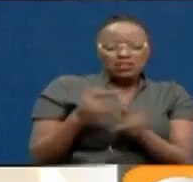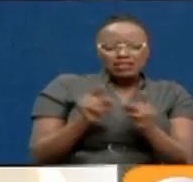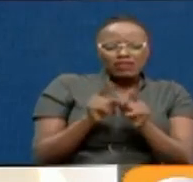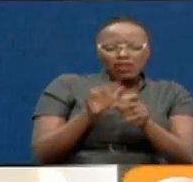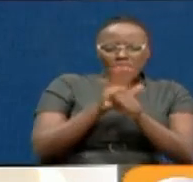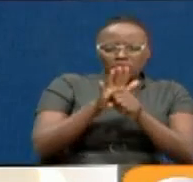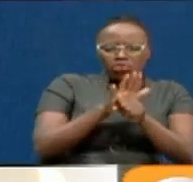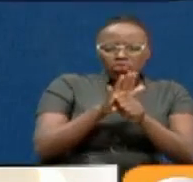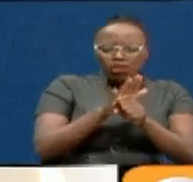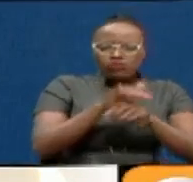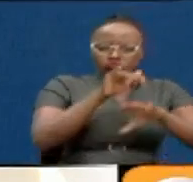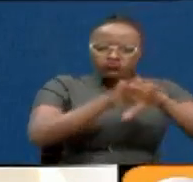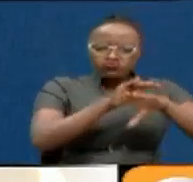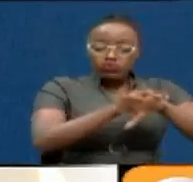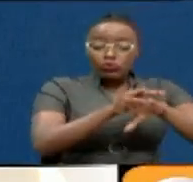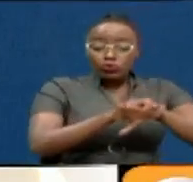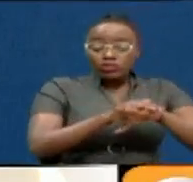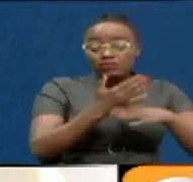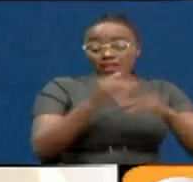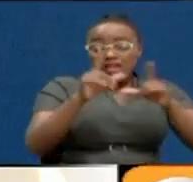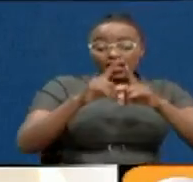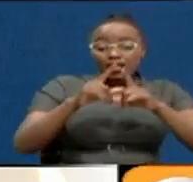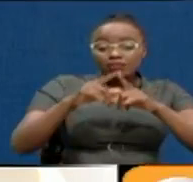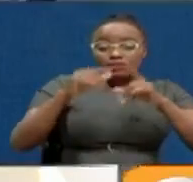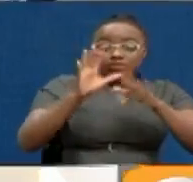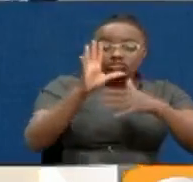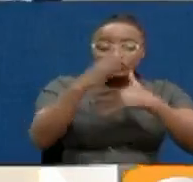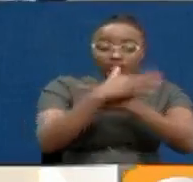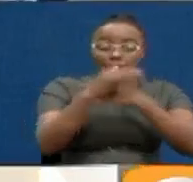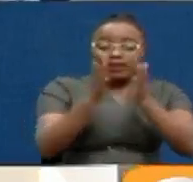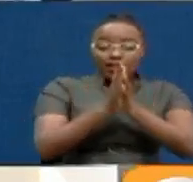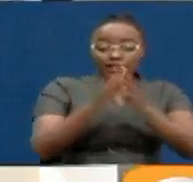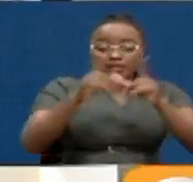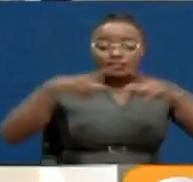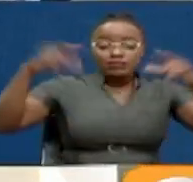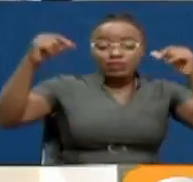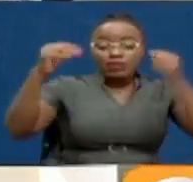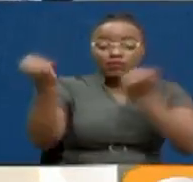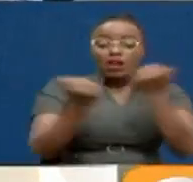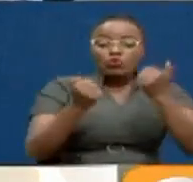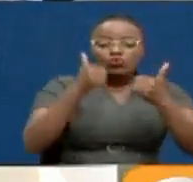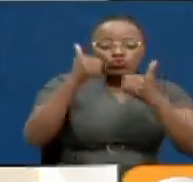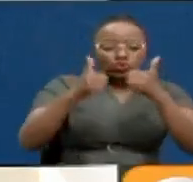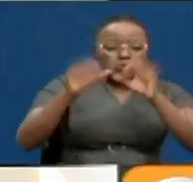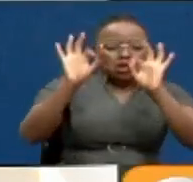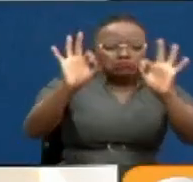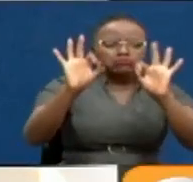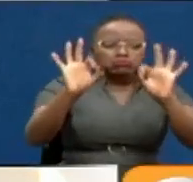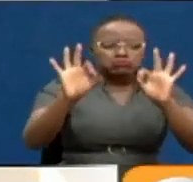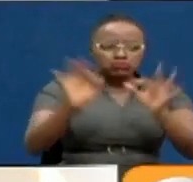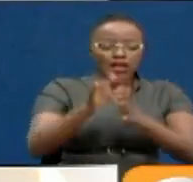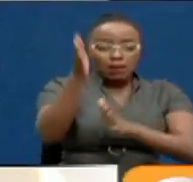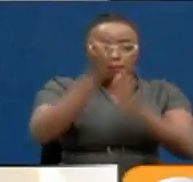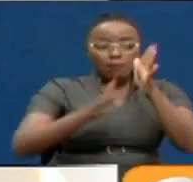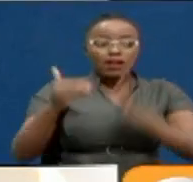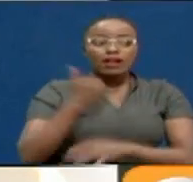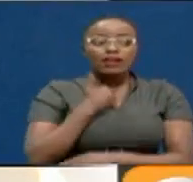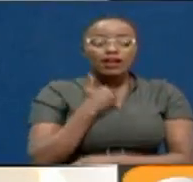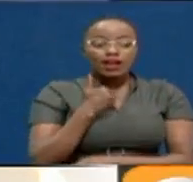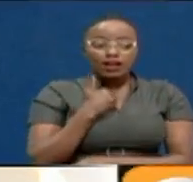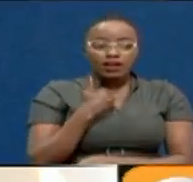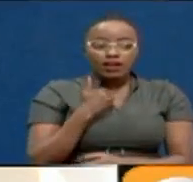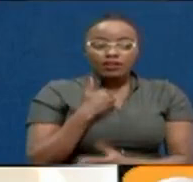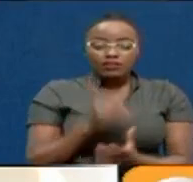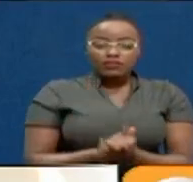by well-established European and Japanese cars that had a proven track record. We had a plan with